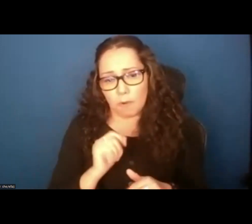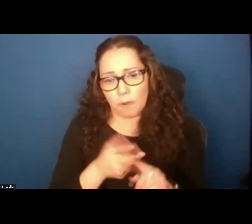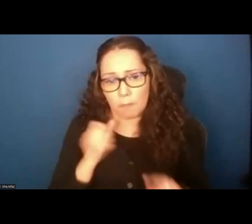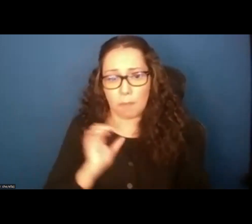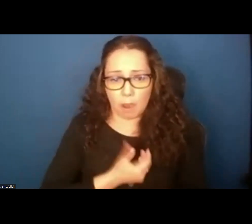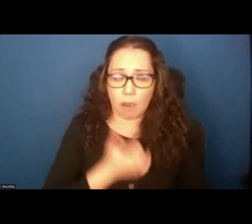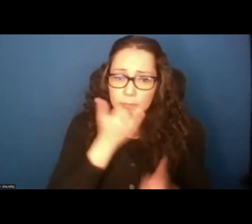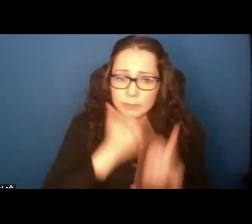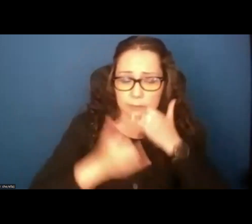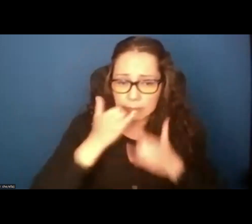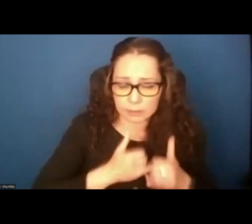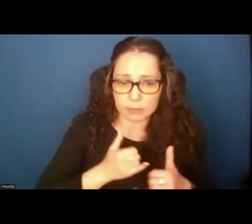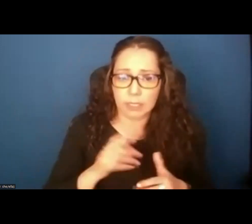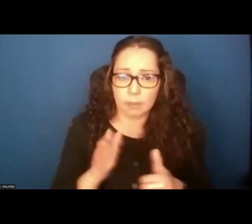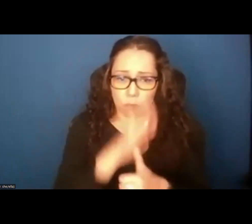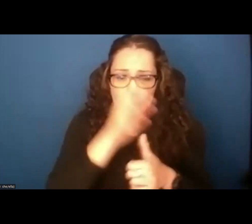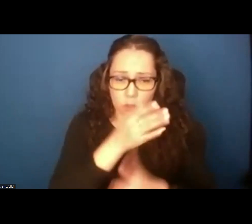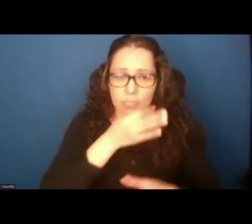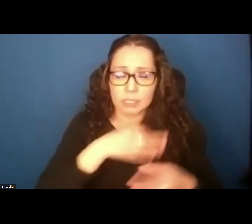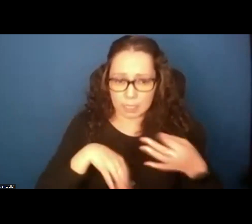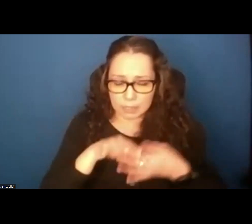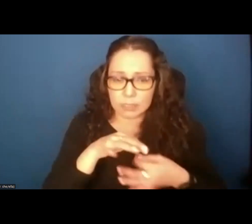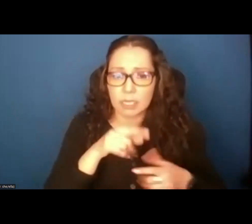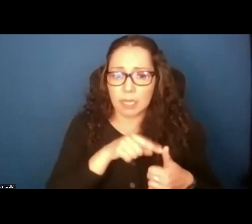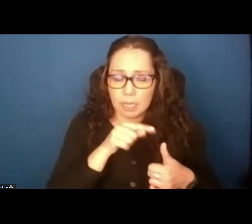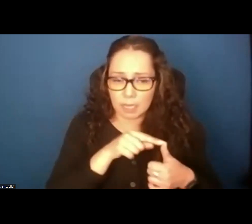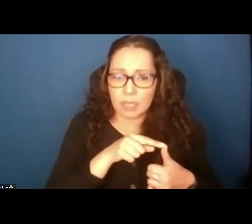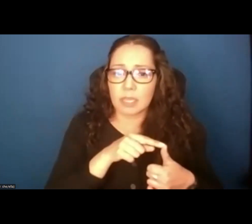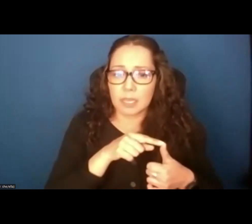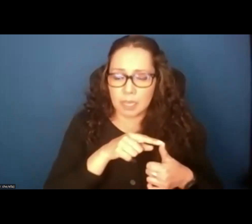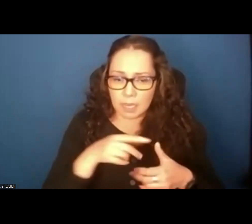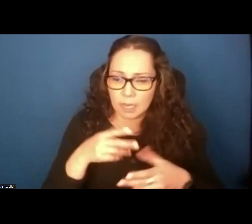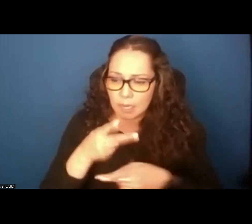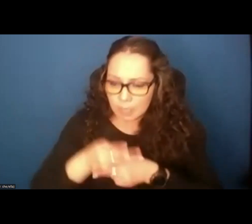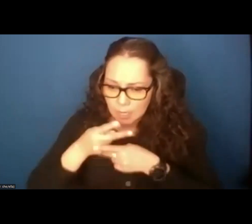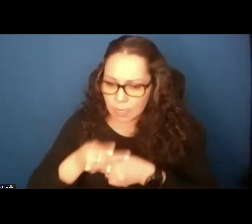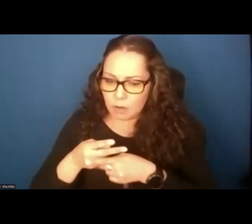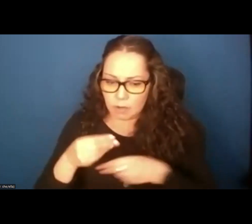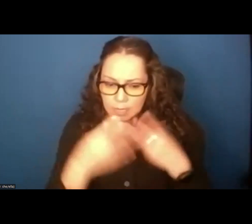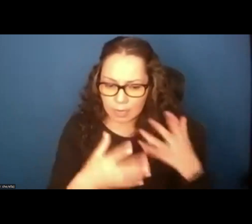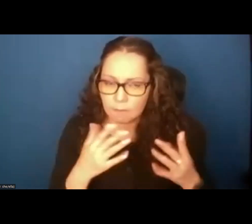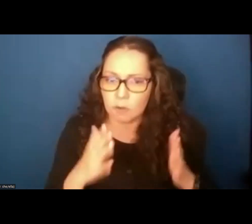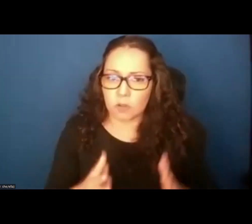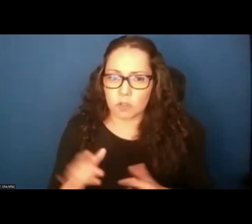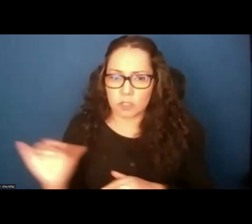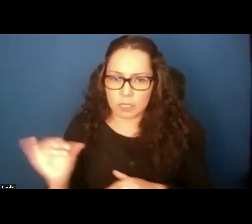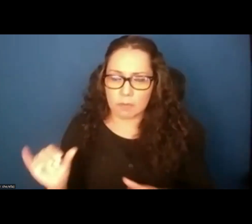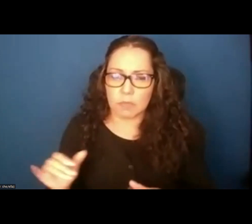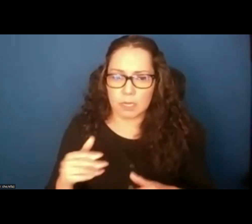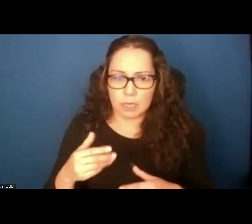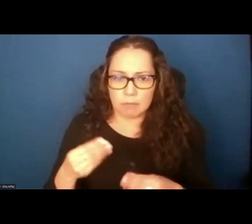prioritize resident designated essential caregivers to be treated the same as staff